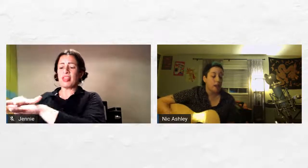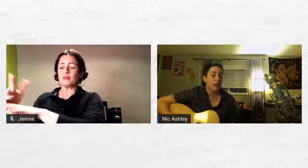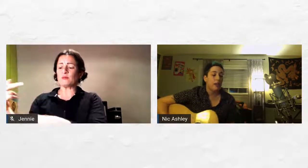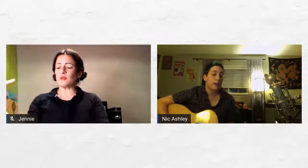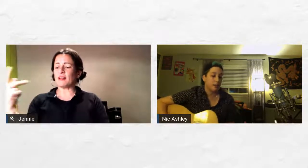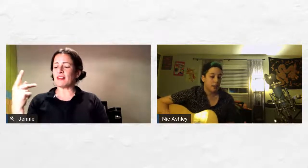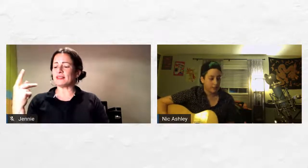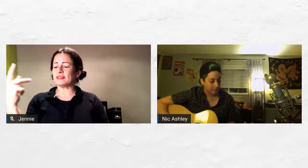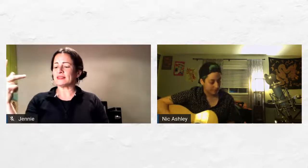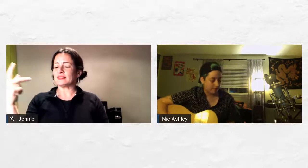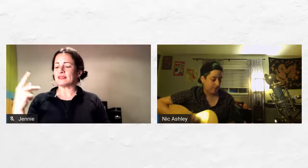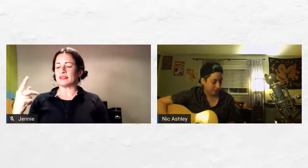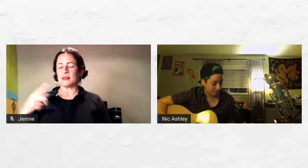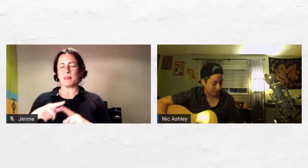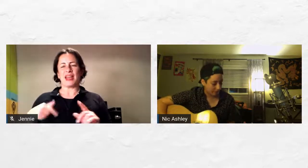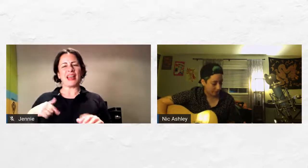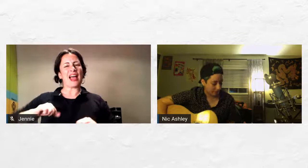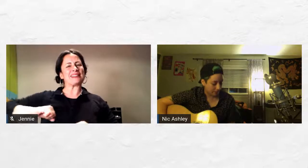that,